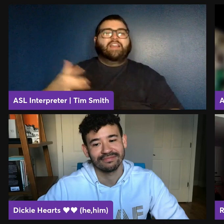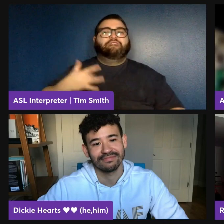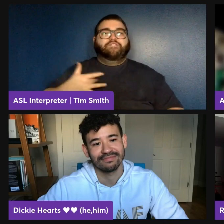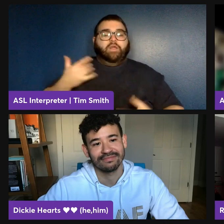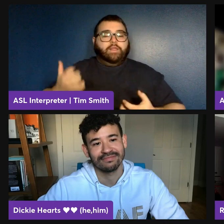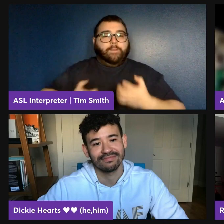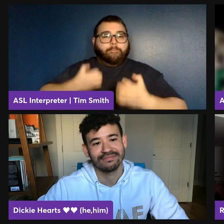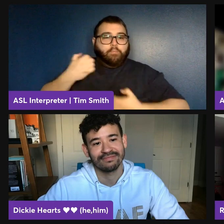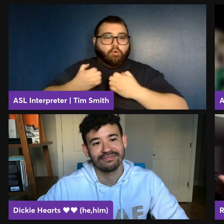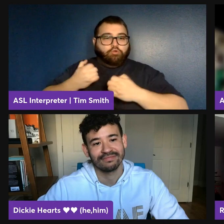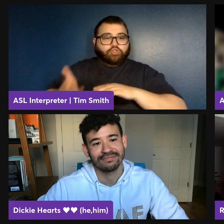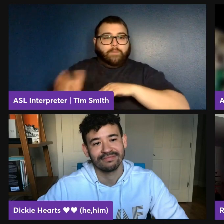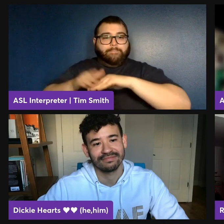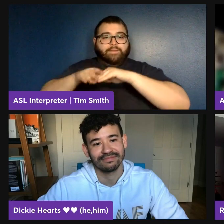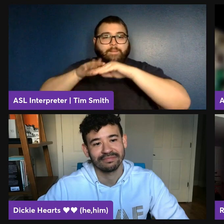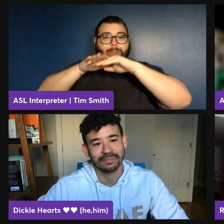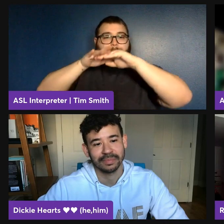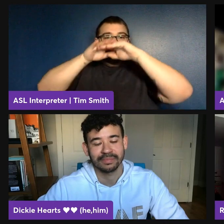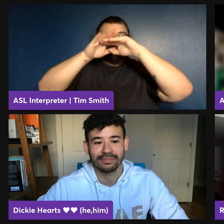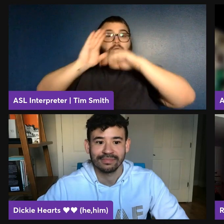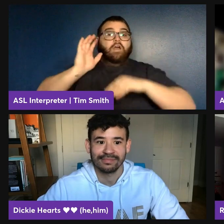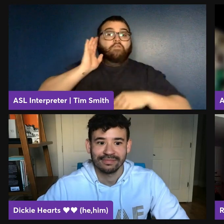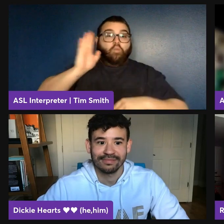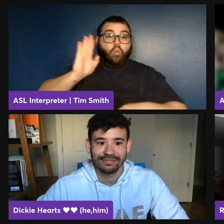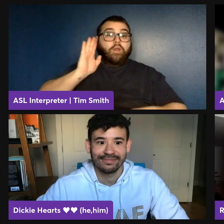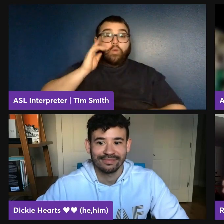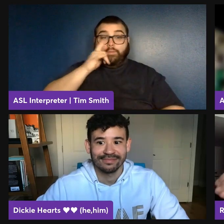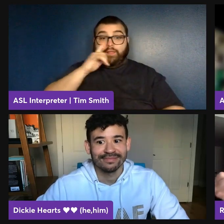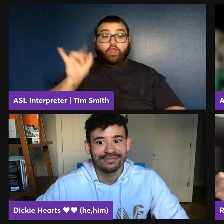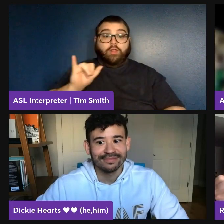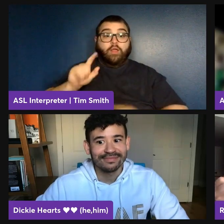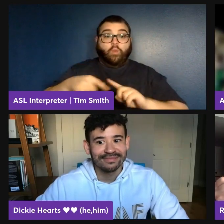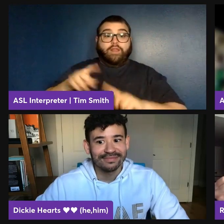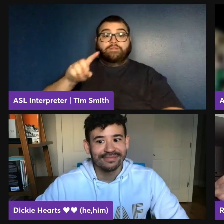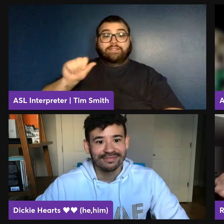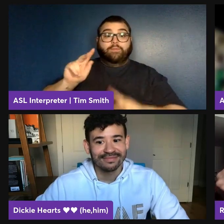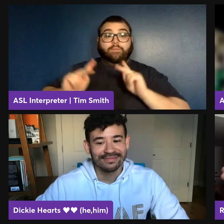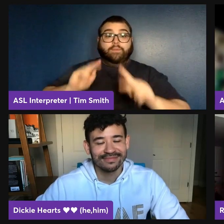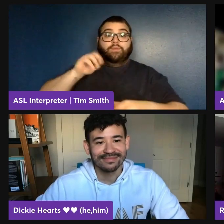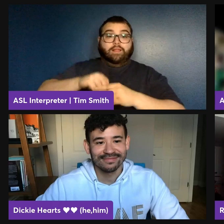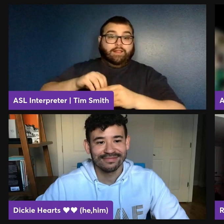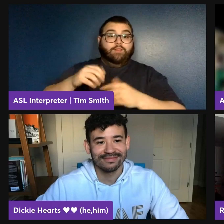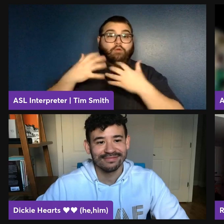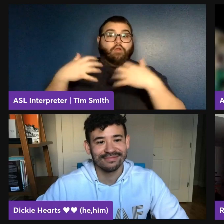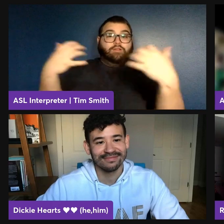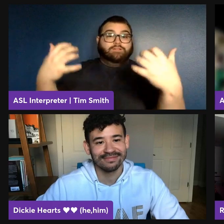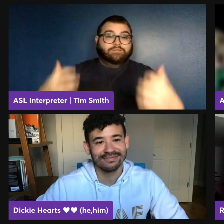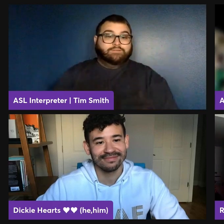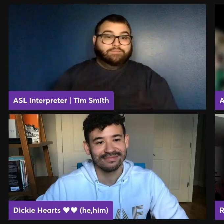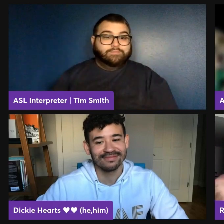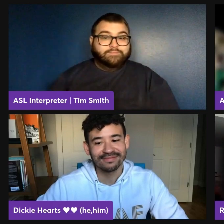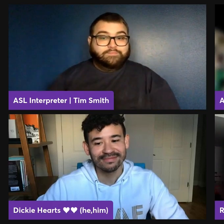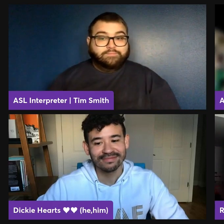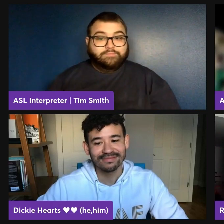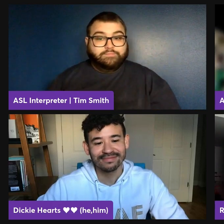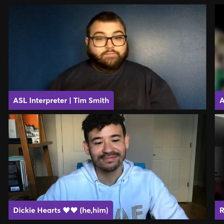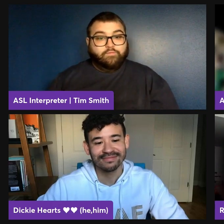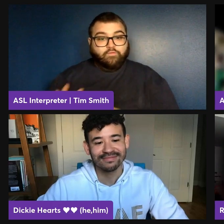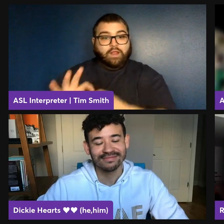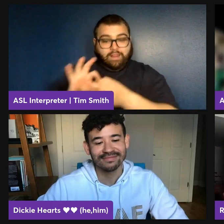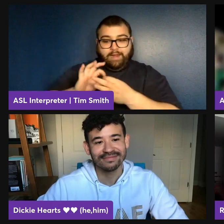emotional buildup of what it's going to really be like when there are disabled people in that audience relating to